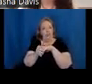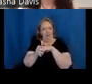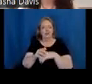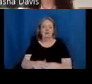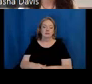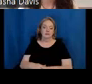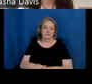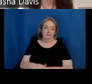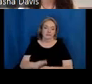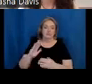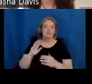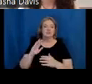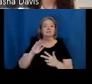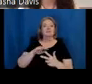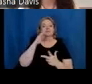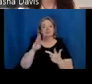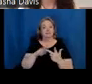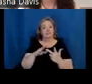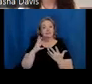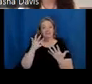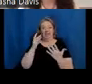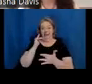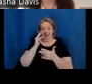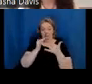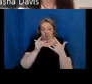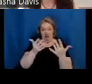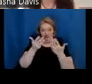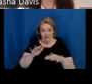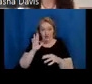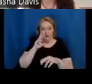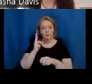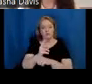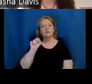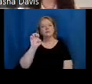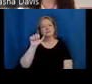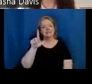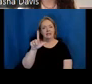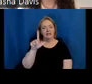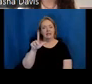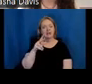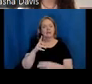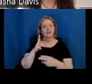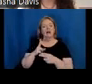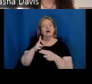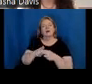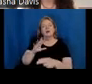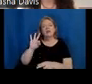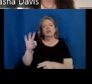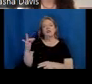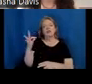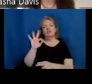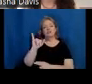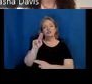with that process, he would seal the wood using something called a French finish and then a thin coating of wax.